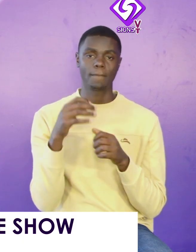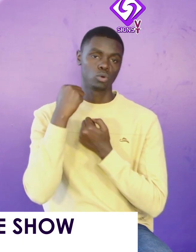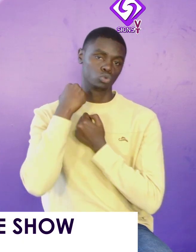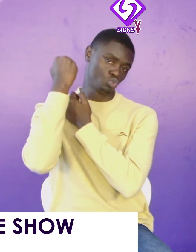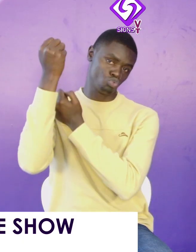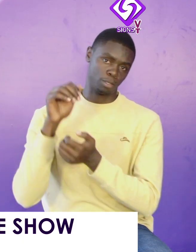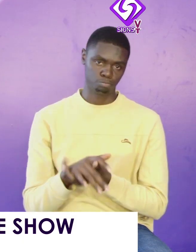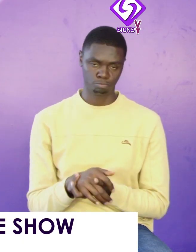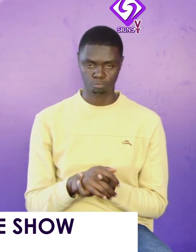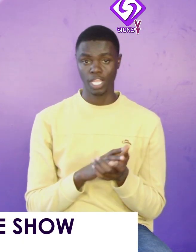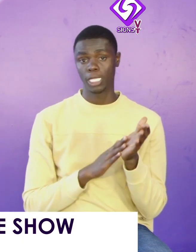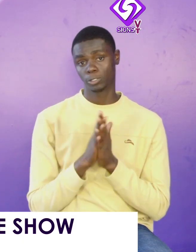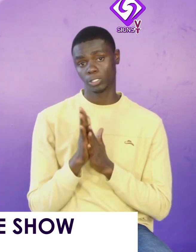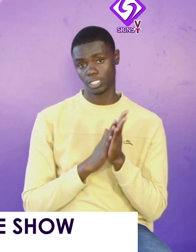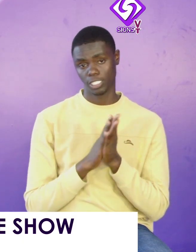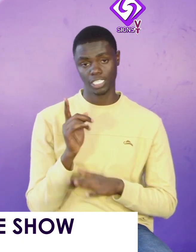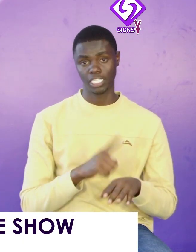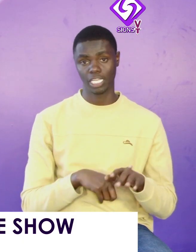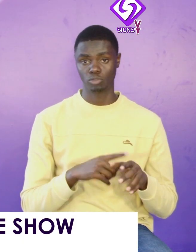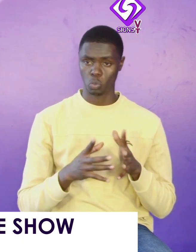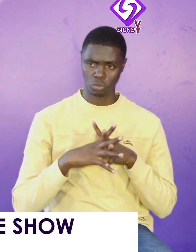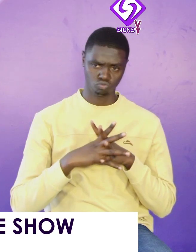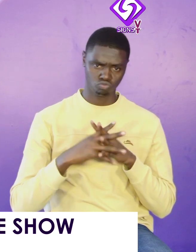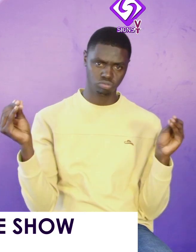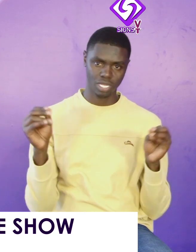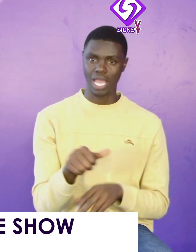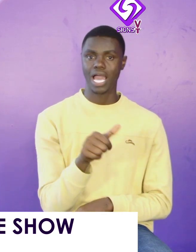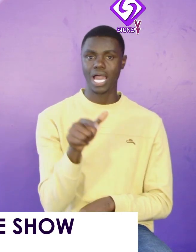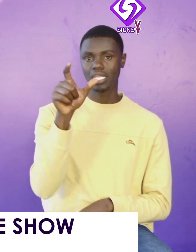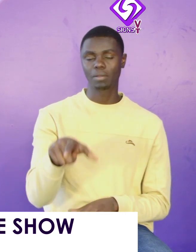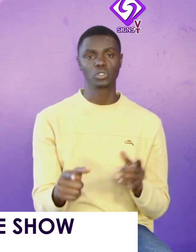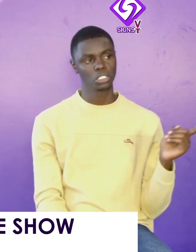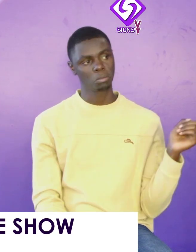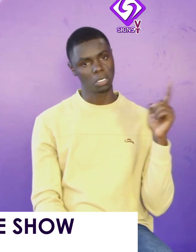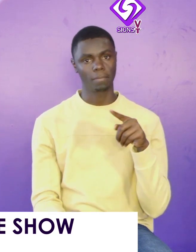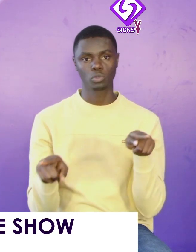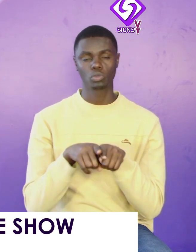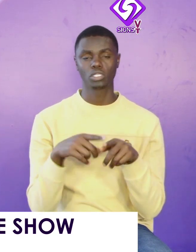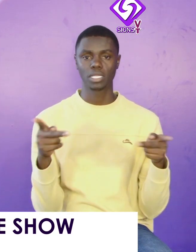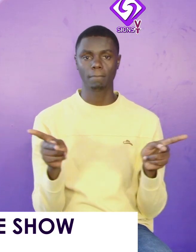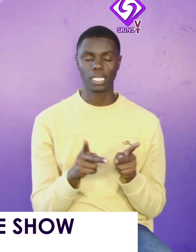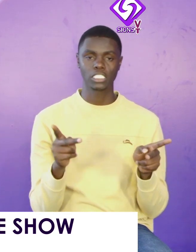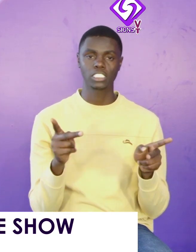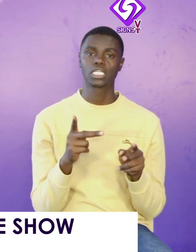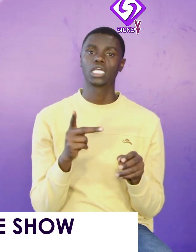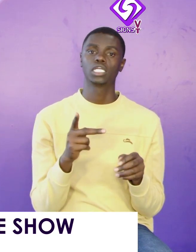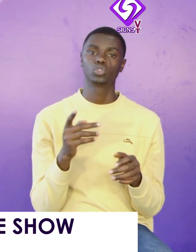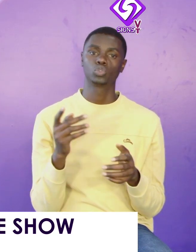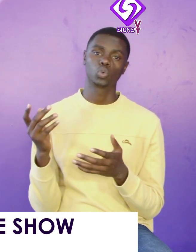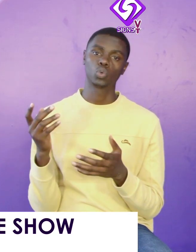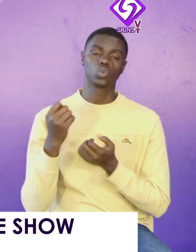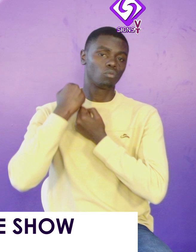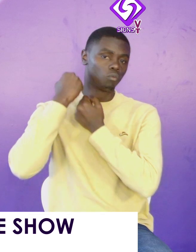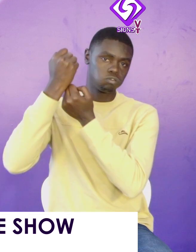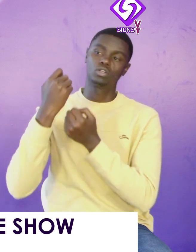And interestingly, as she was running, another person was also coming to the same place to commit suicide. And they